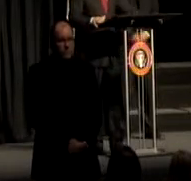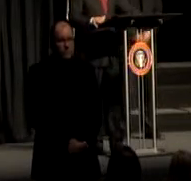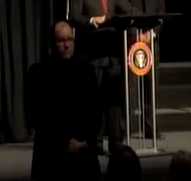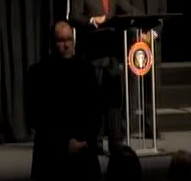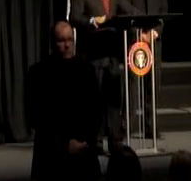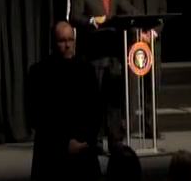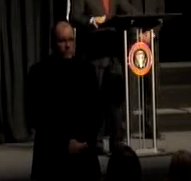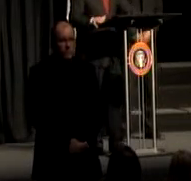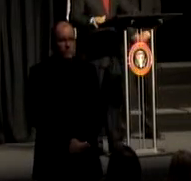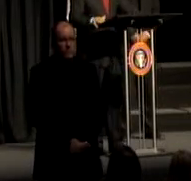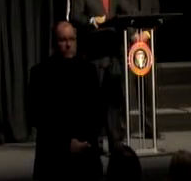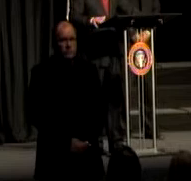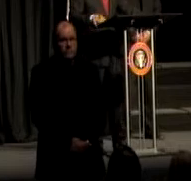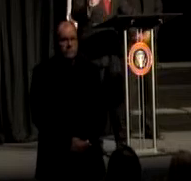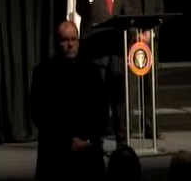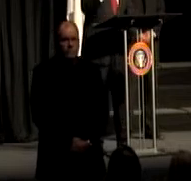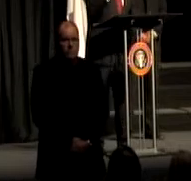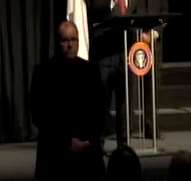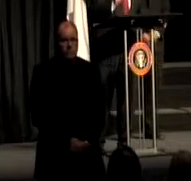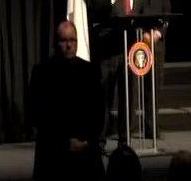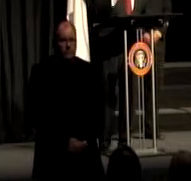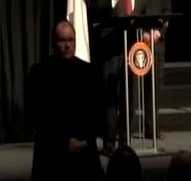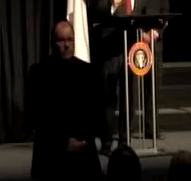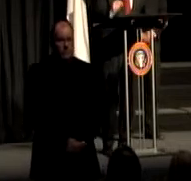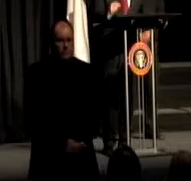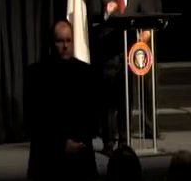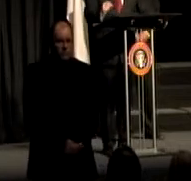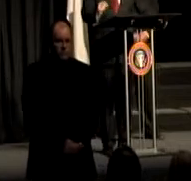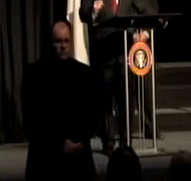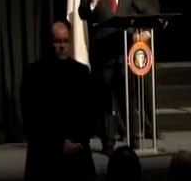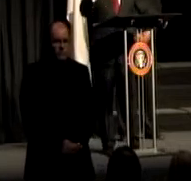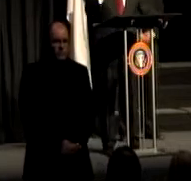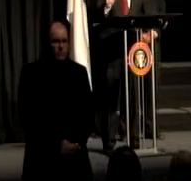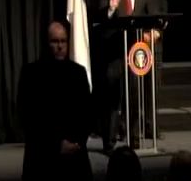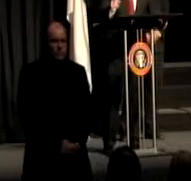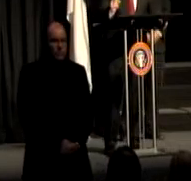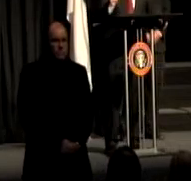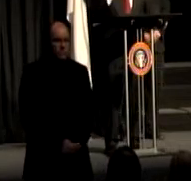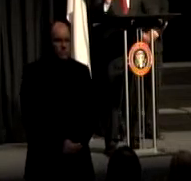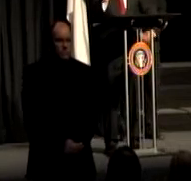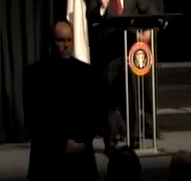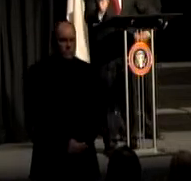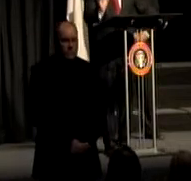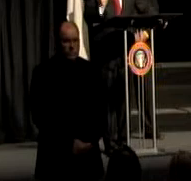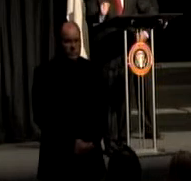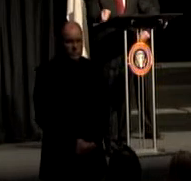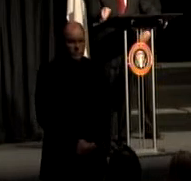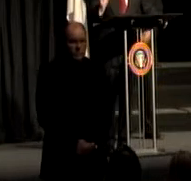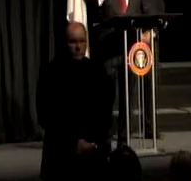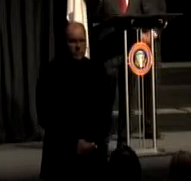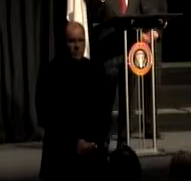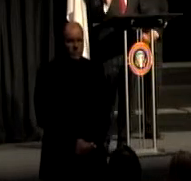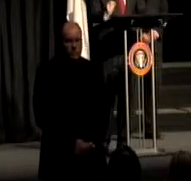in it so they can enjoy or are we bringing people into the body of Christ so we can reach the core need